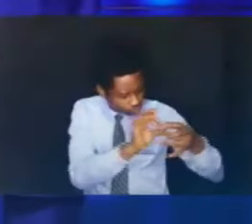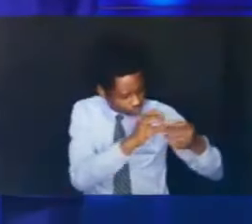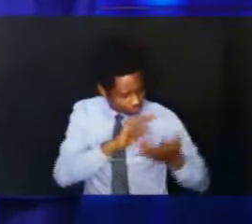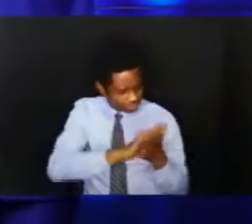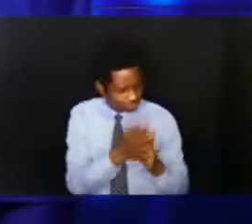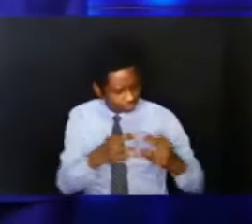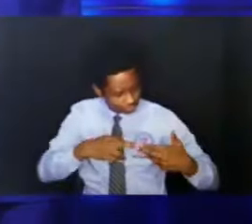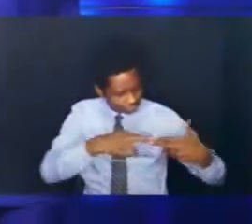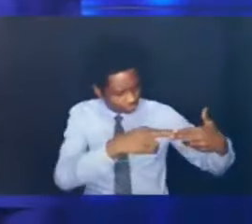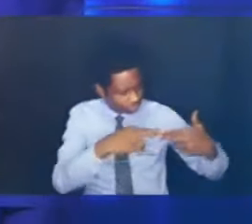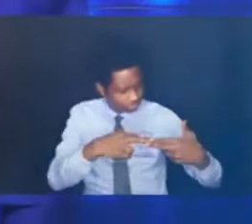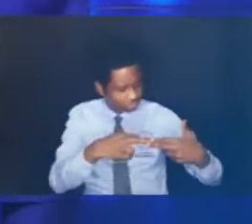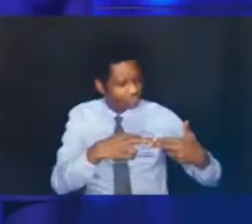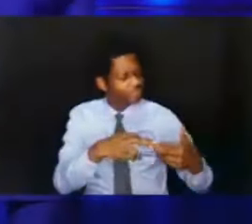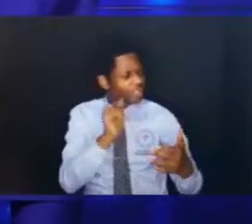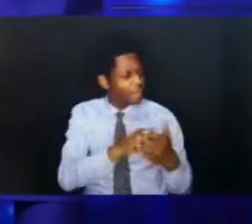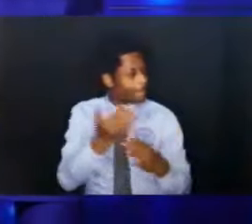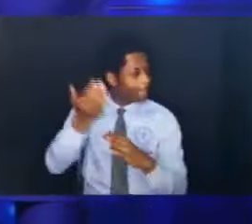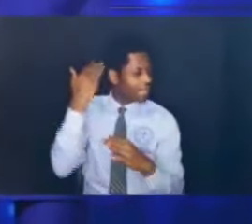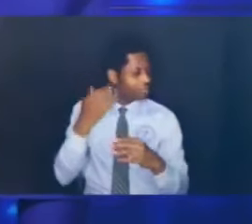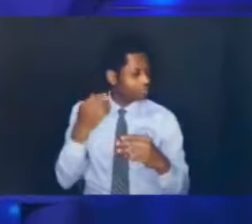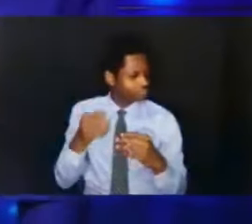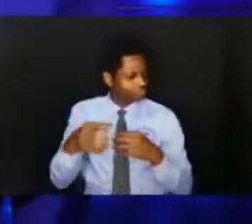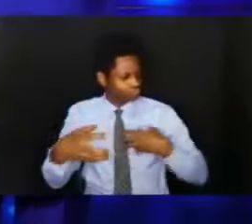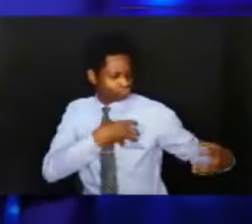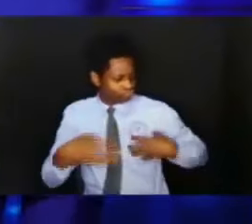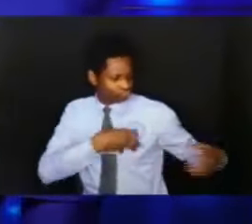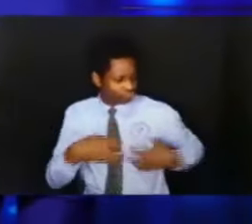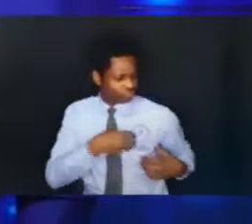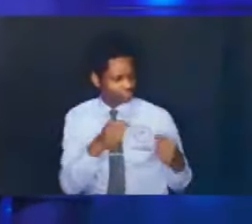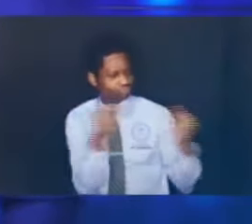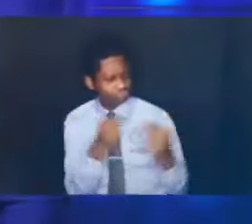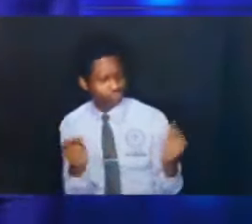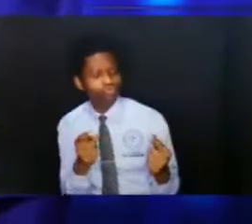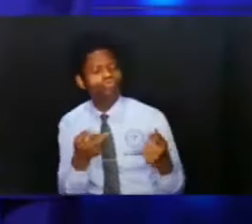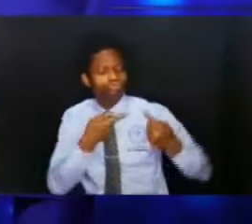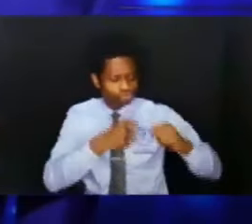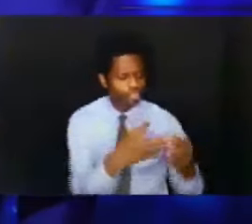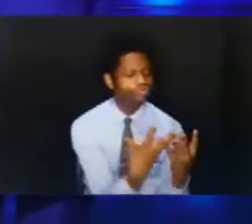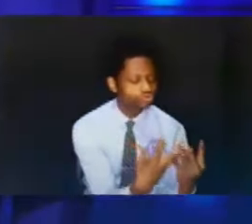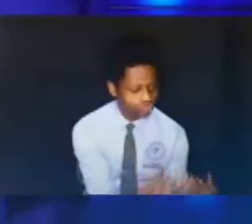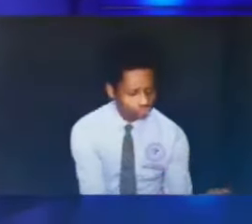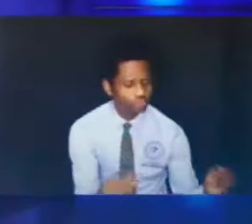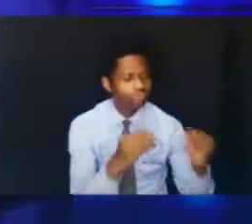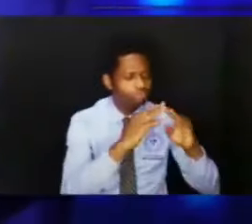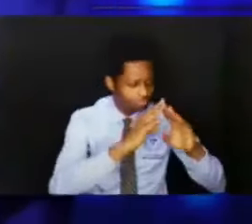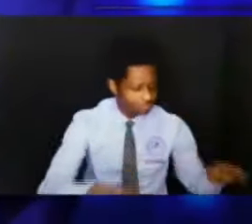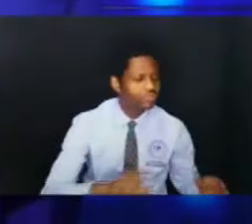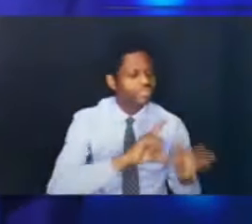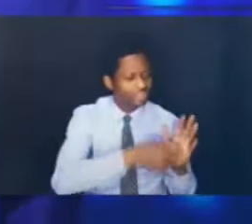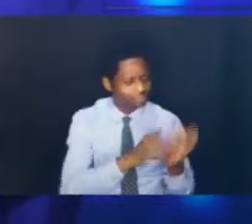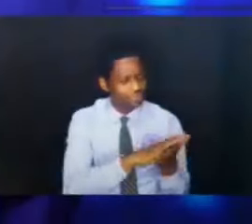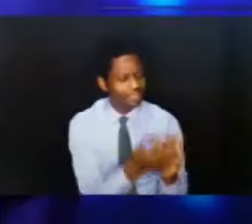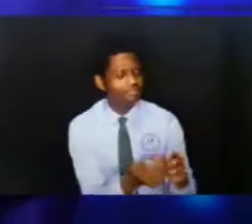eba. Not just a dear no send and I'm in team once a woman no ye bomb modern say bebuano na yonkofa abba. We are winning over to friendliness. Ye